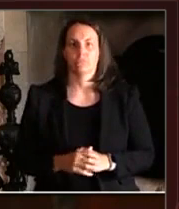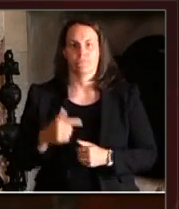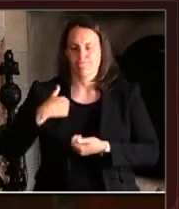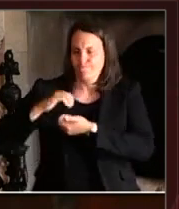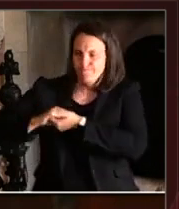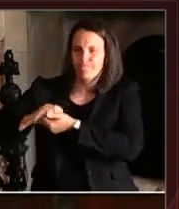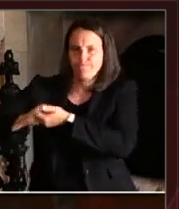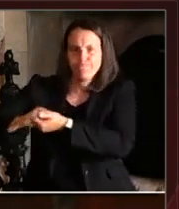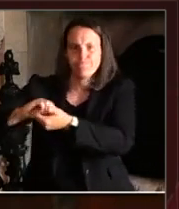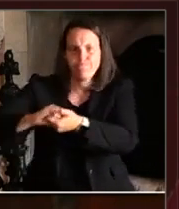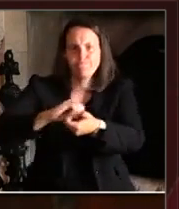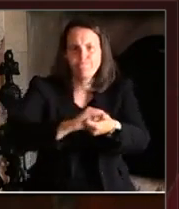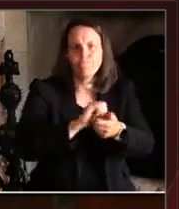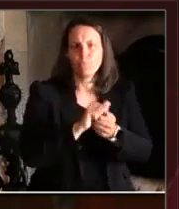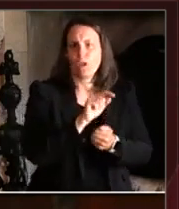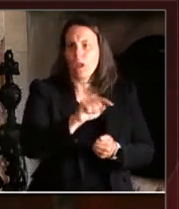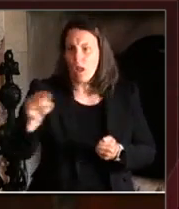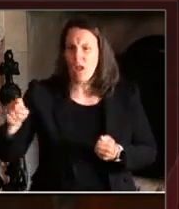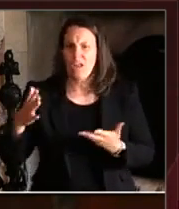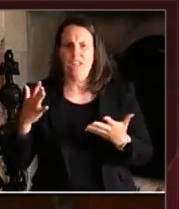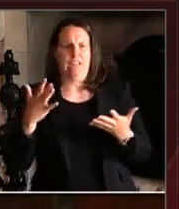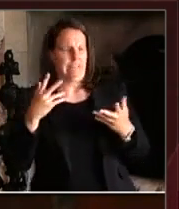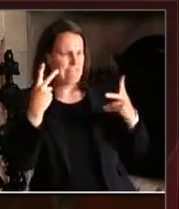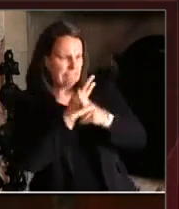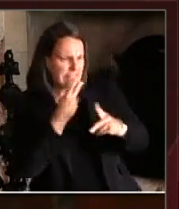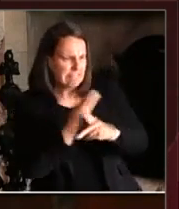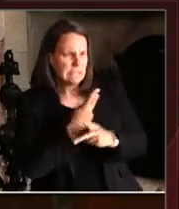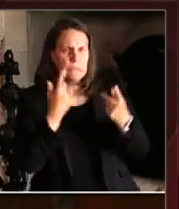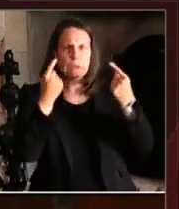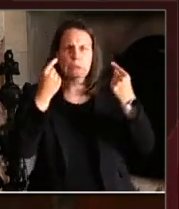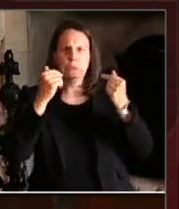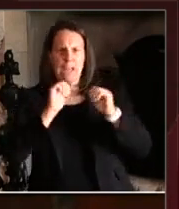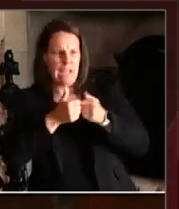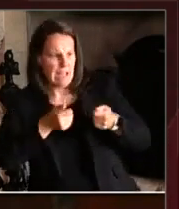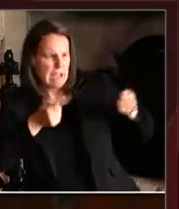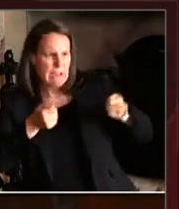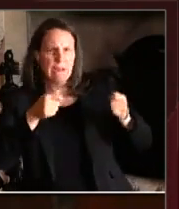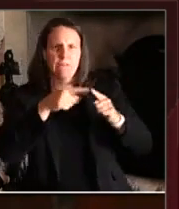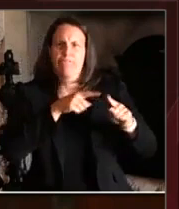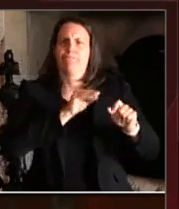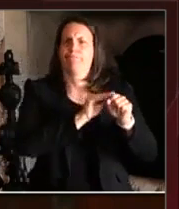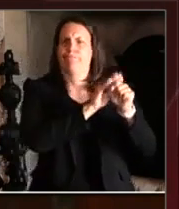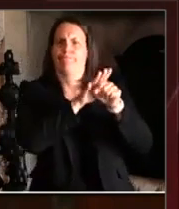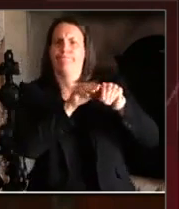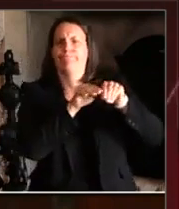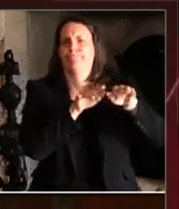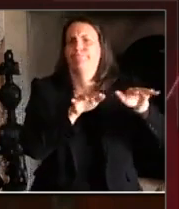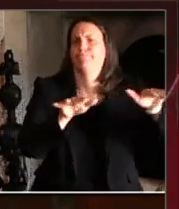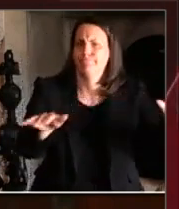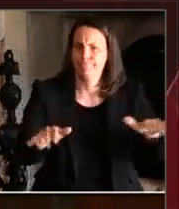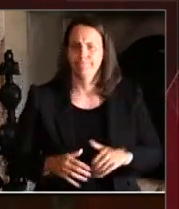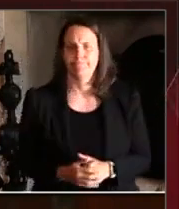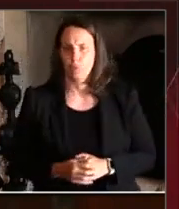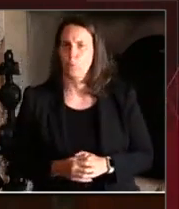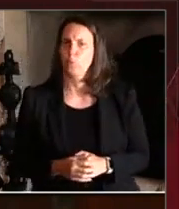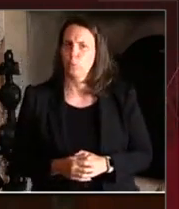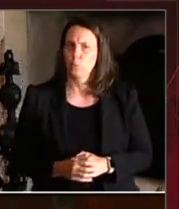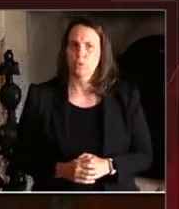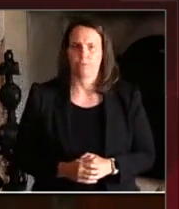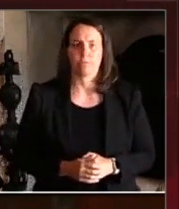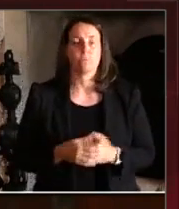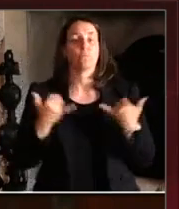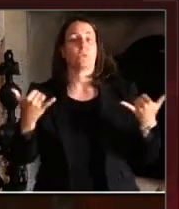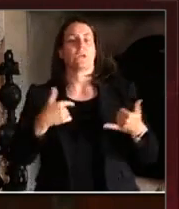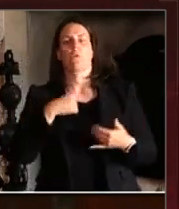last 100 days. So today, I want to talk a bit about those accomplishments and everything our folks at the SEOC have